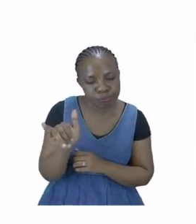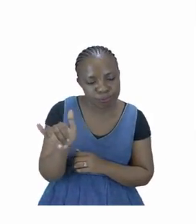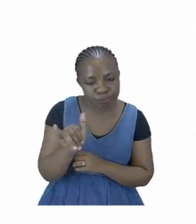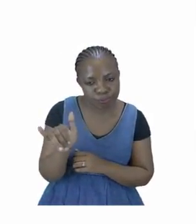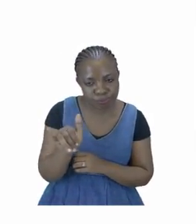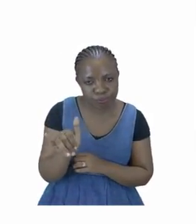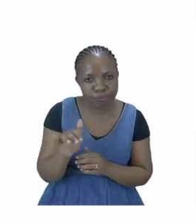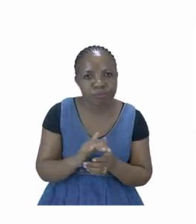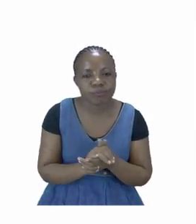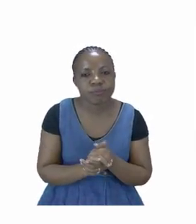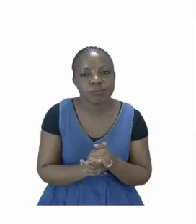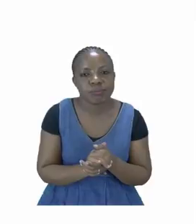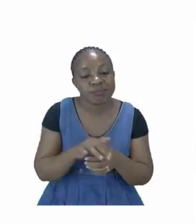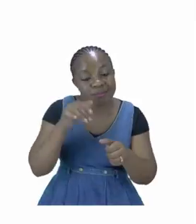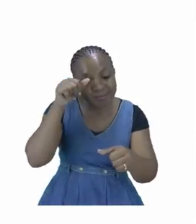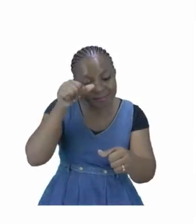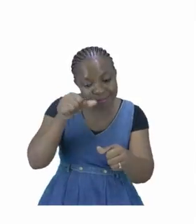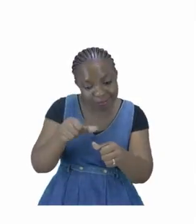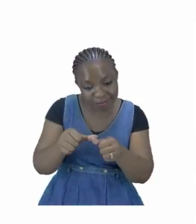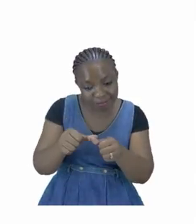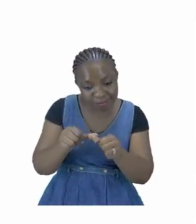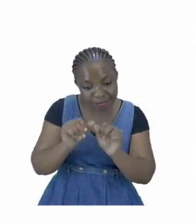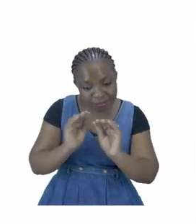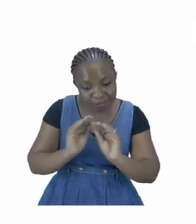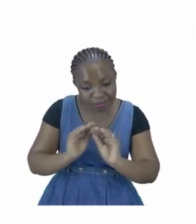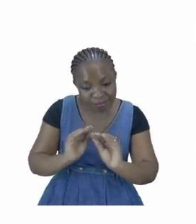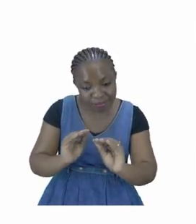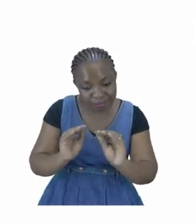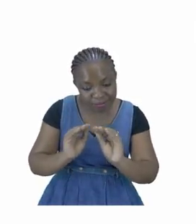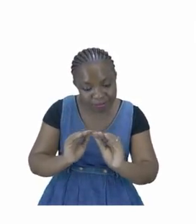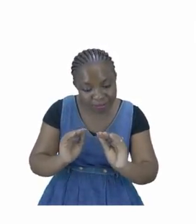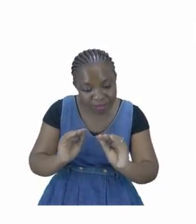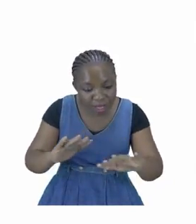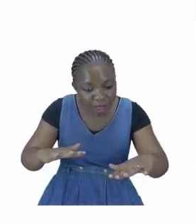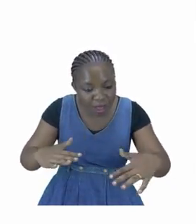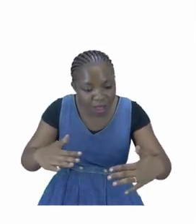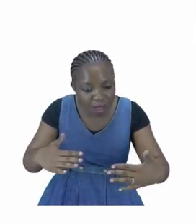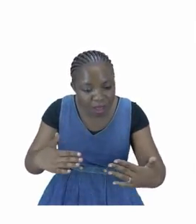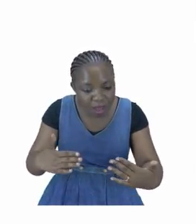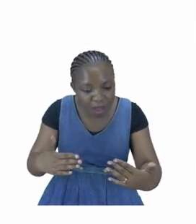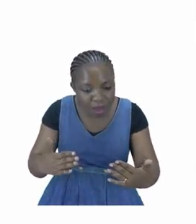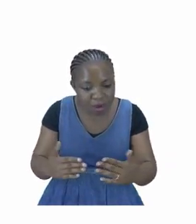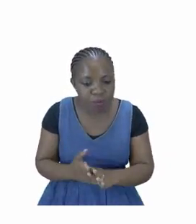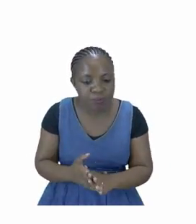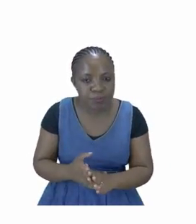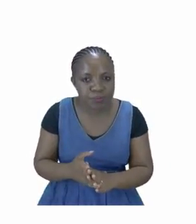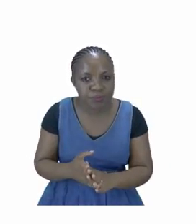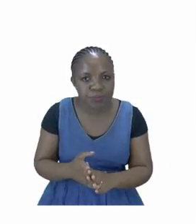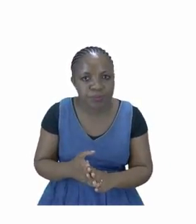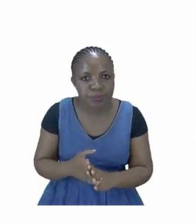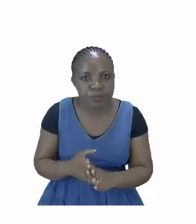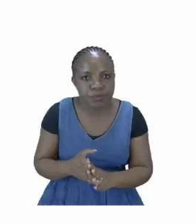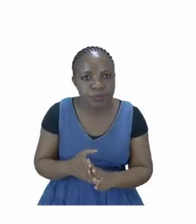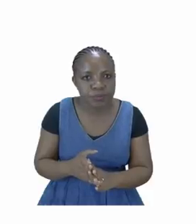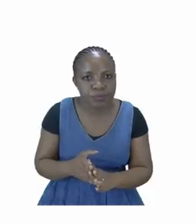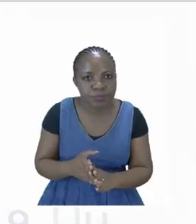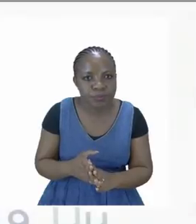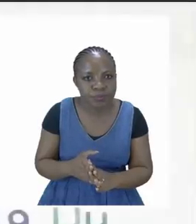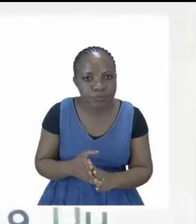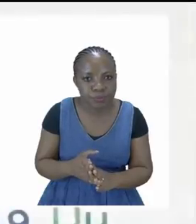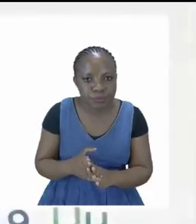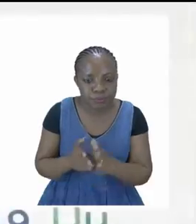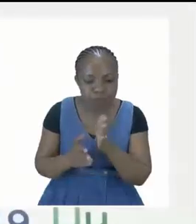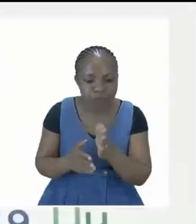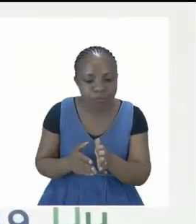taught you how to find that number. Let's take a look at the board.